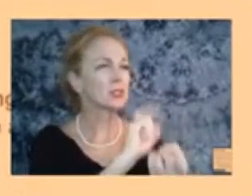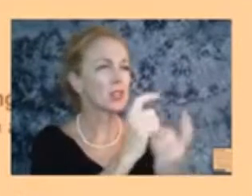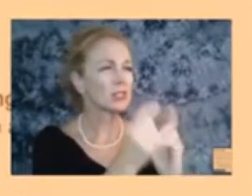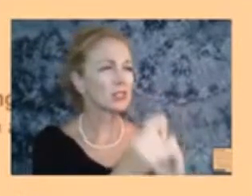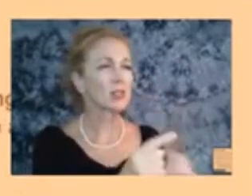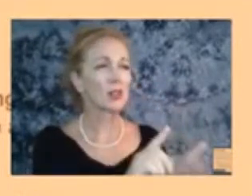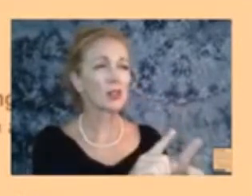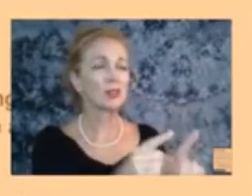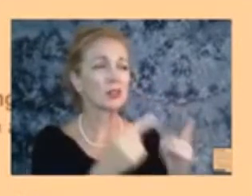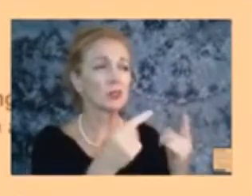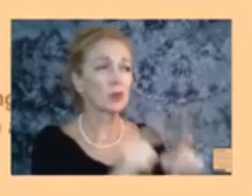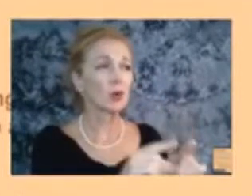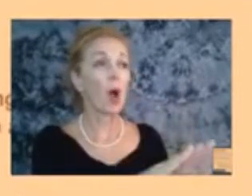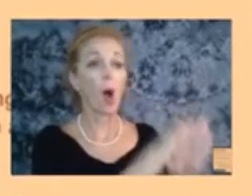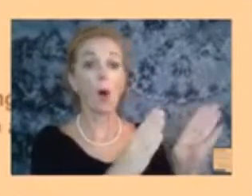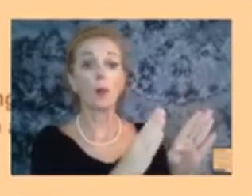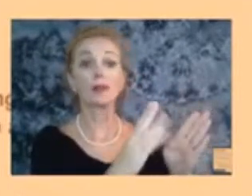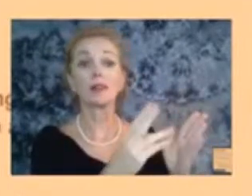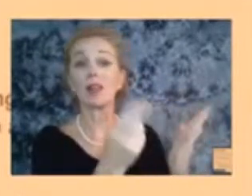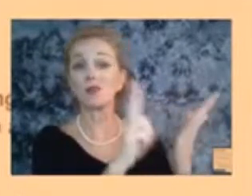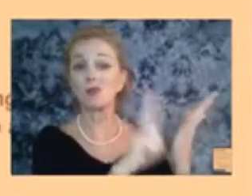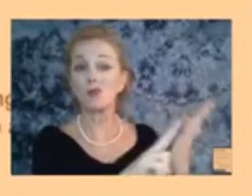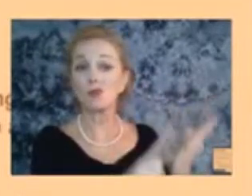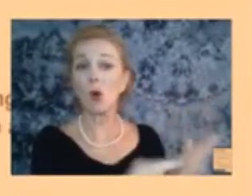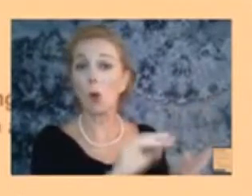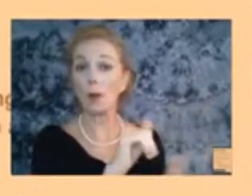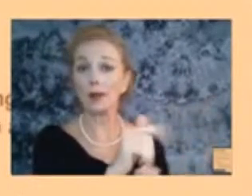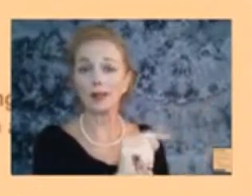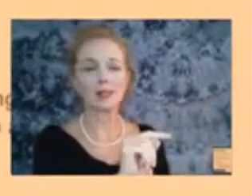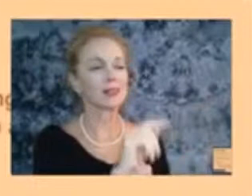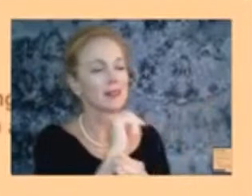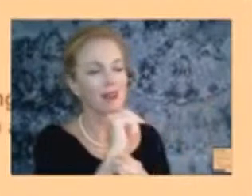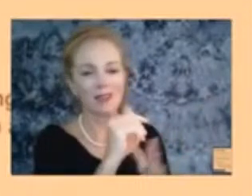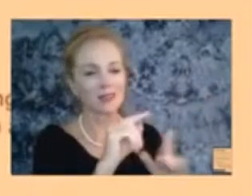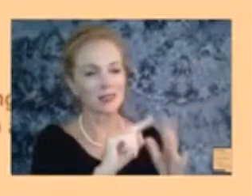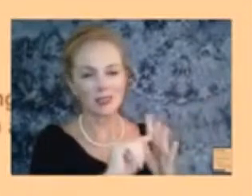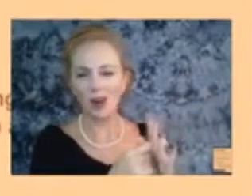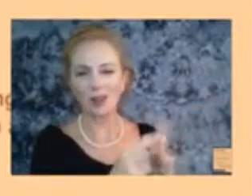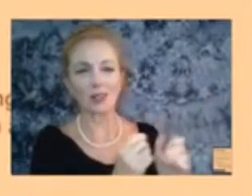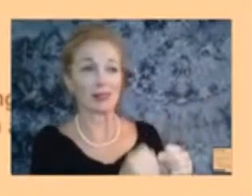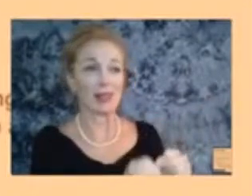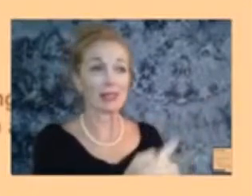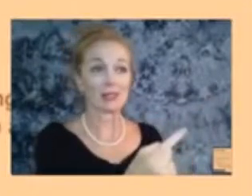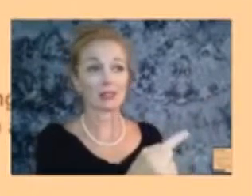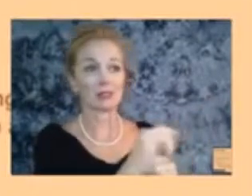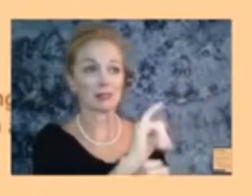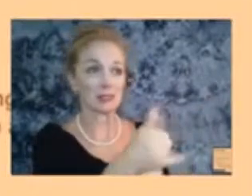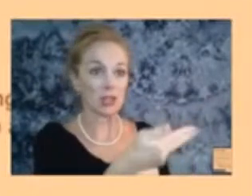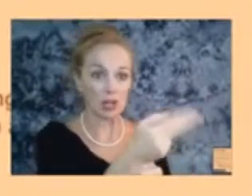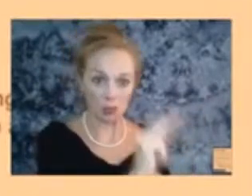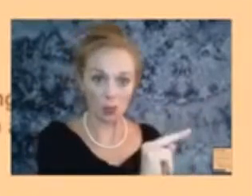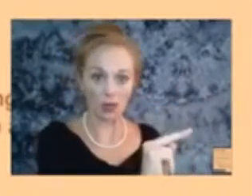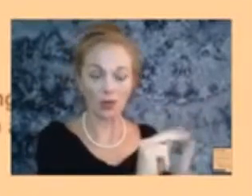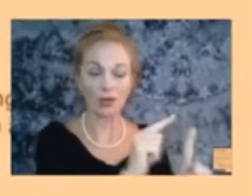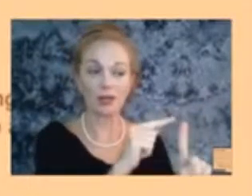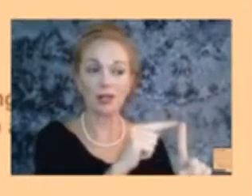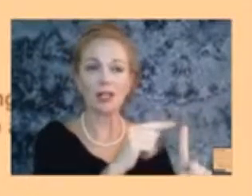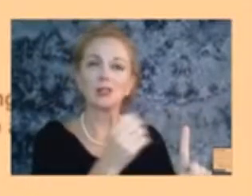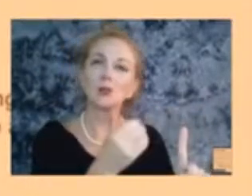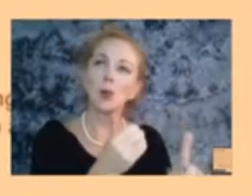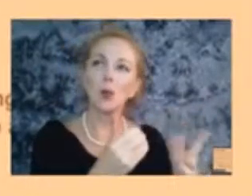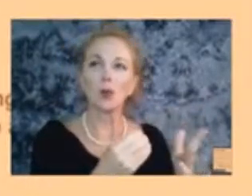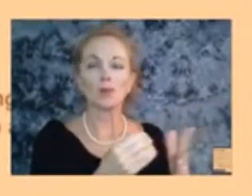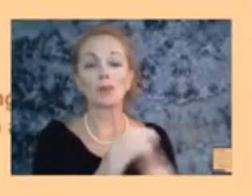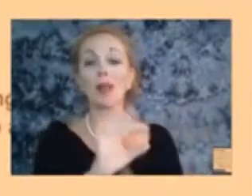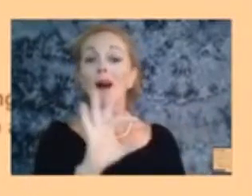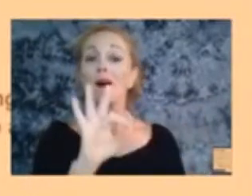effective until the following calendar year. So those changes won't be in effect till January. So in a way, even though furloughs are